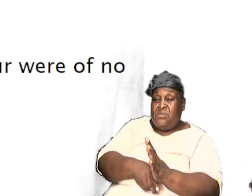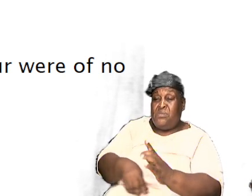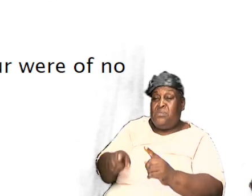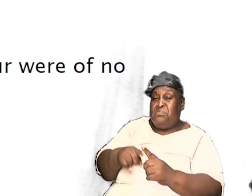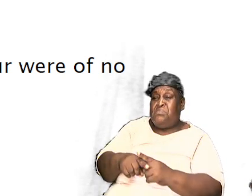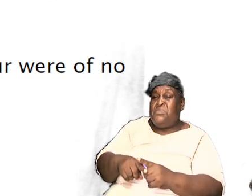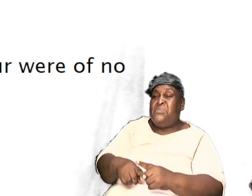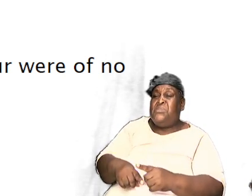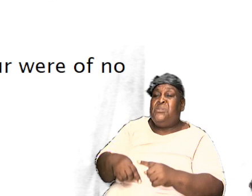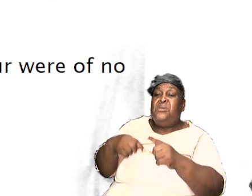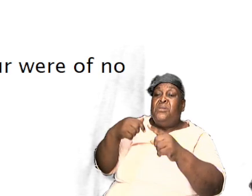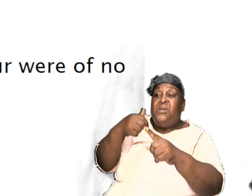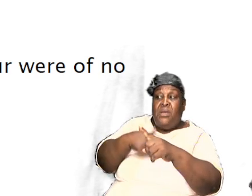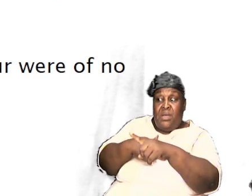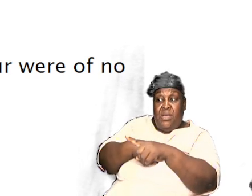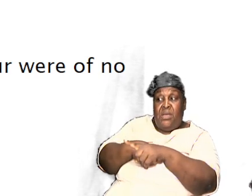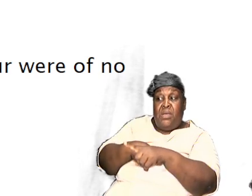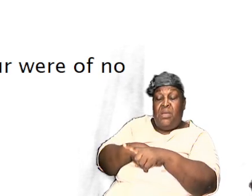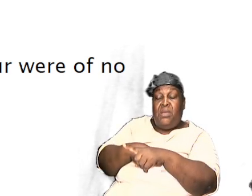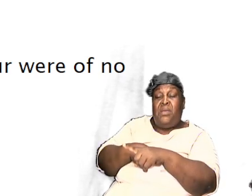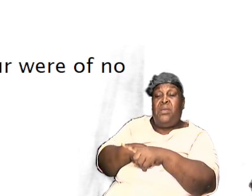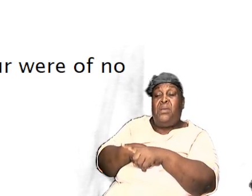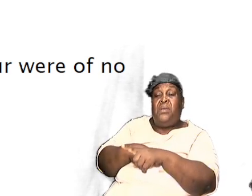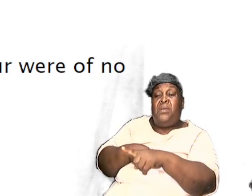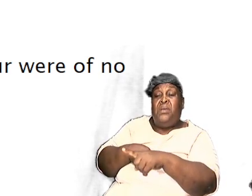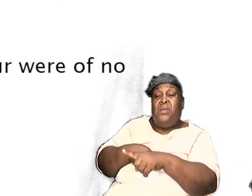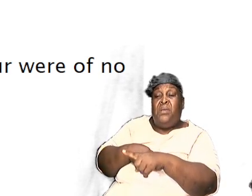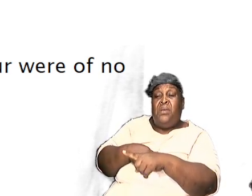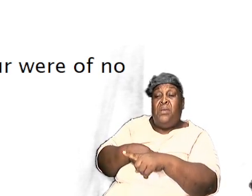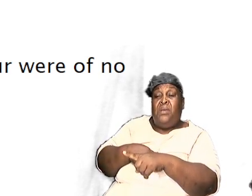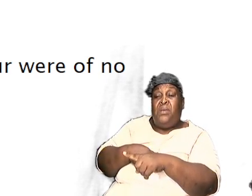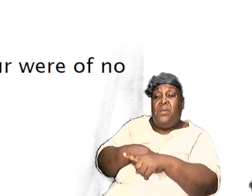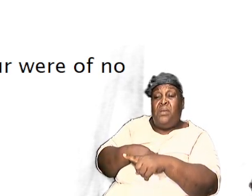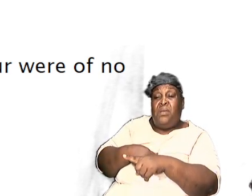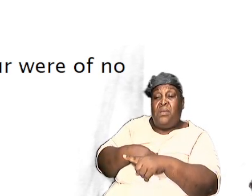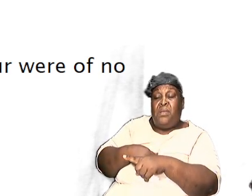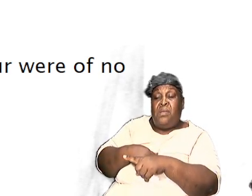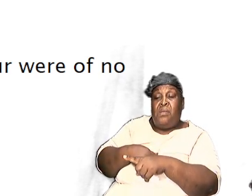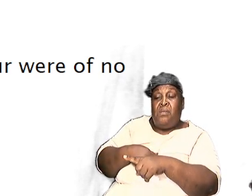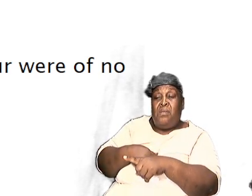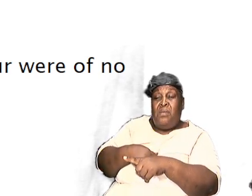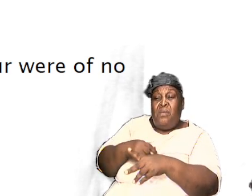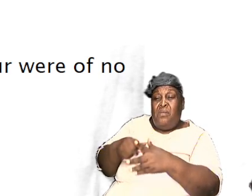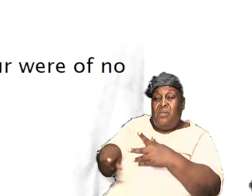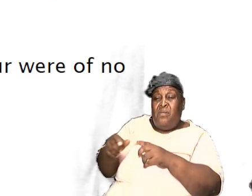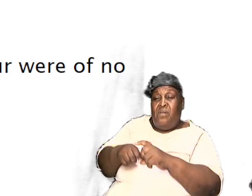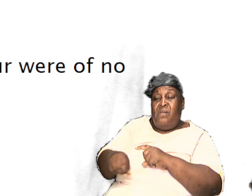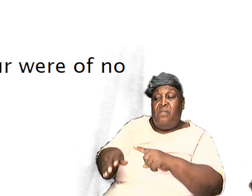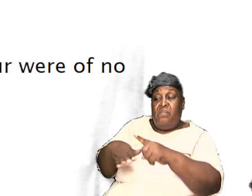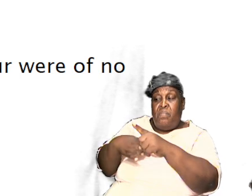the scripture. He said, until I had am avenged of my enemy.